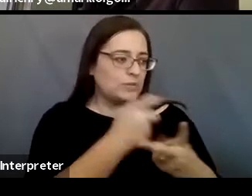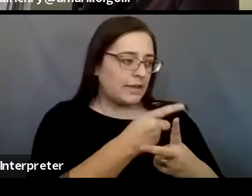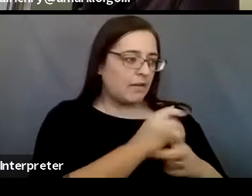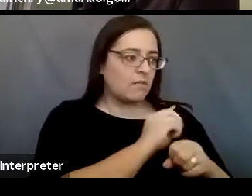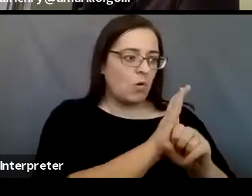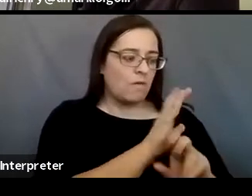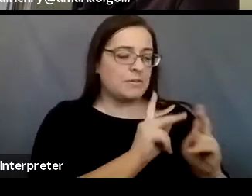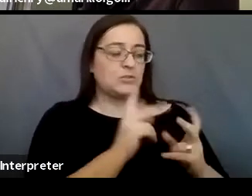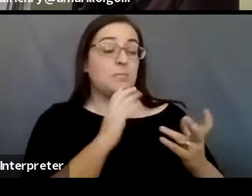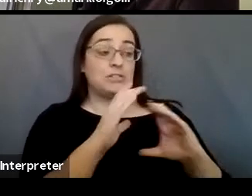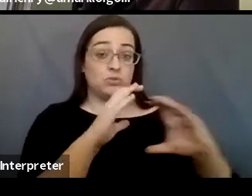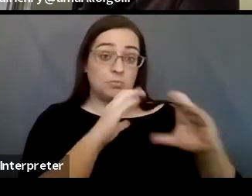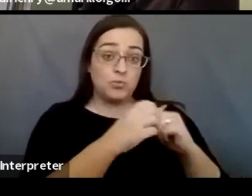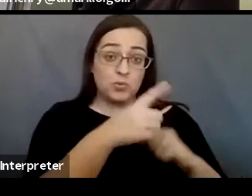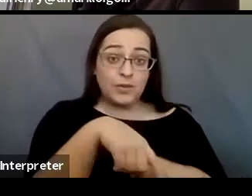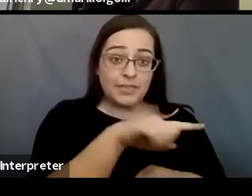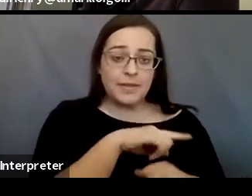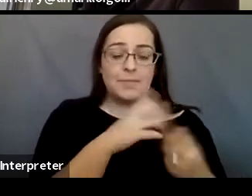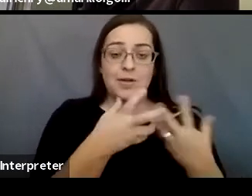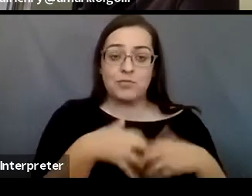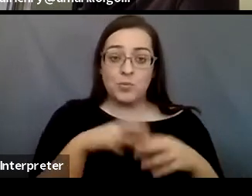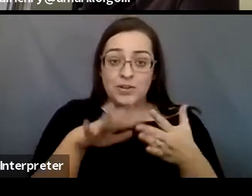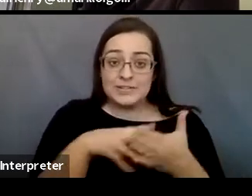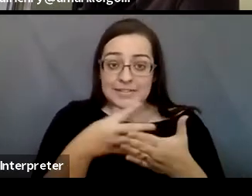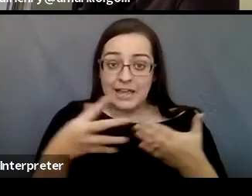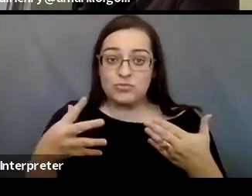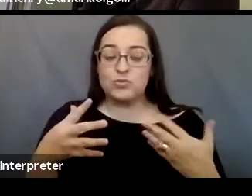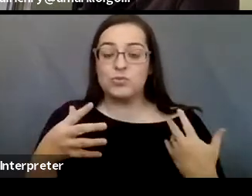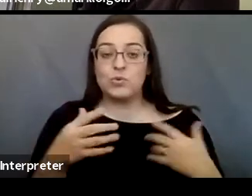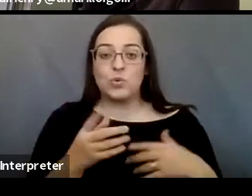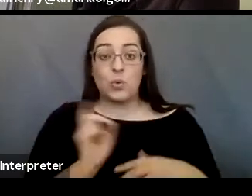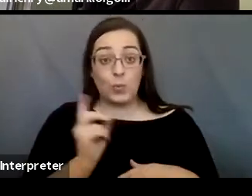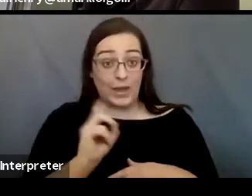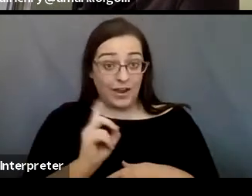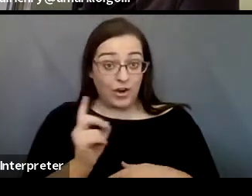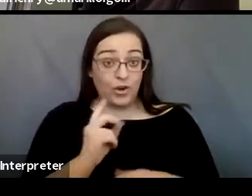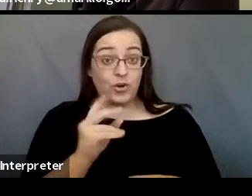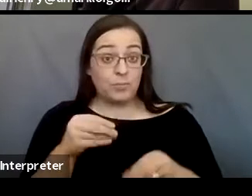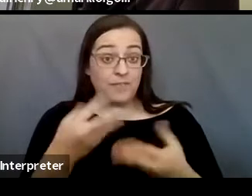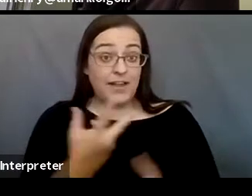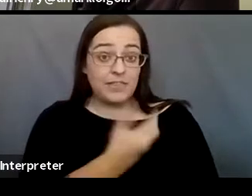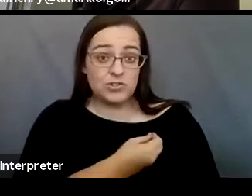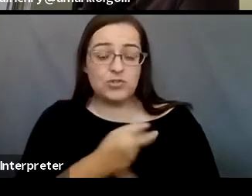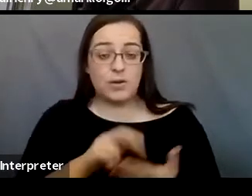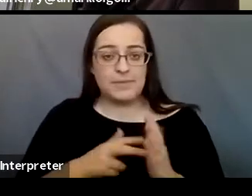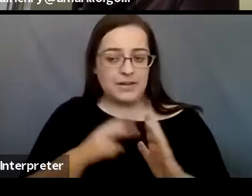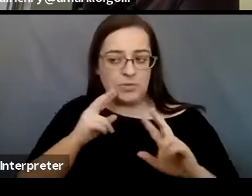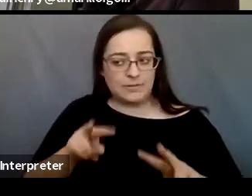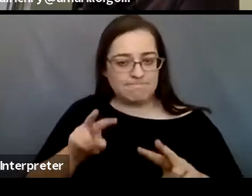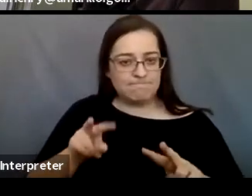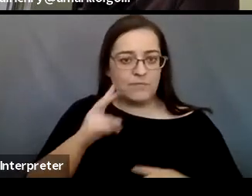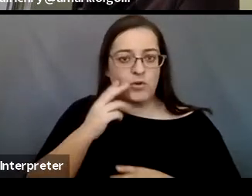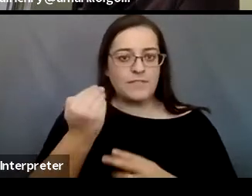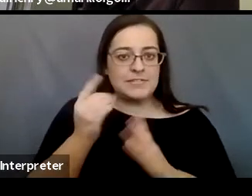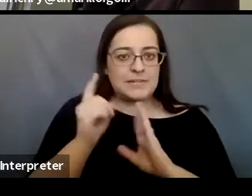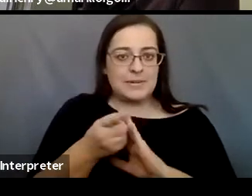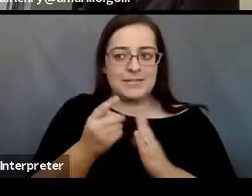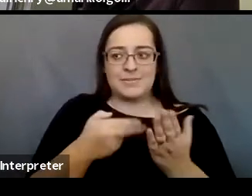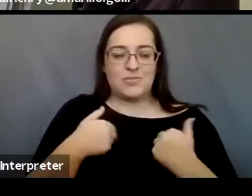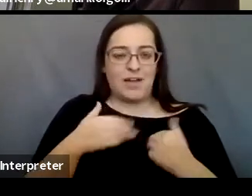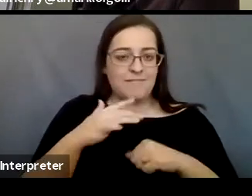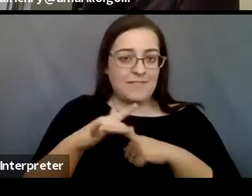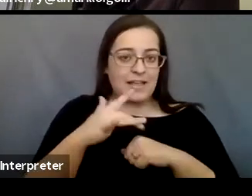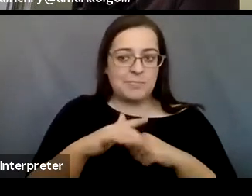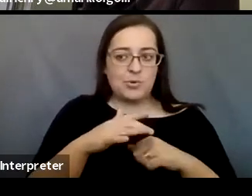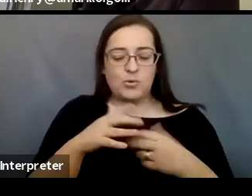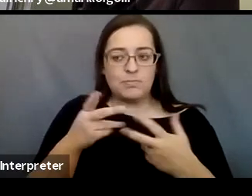of communication, scheduling, the logistics of where you're going to do it, making sure we can monitor people for 15 minutes. And then the biggest thing is making sure we